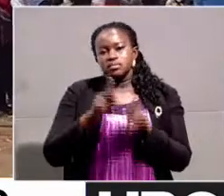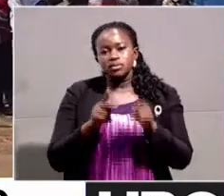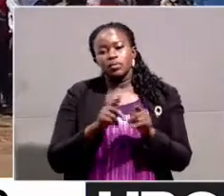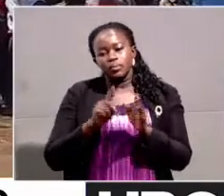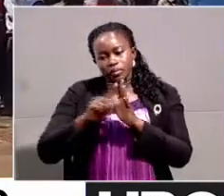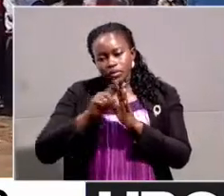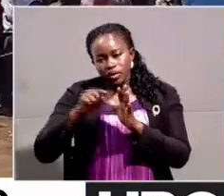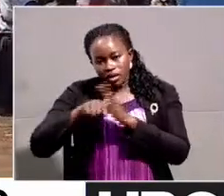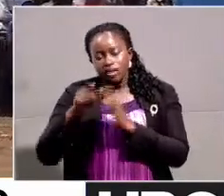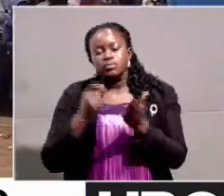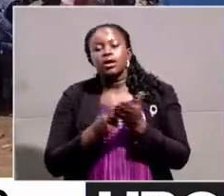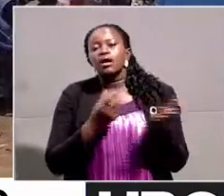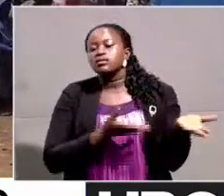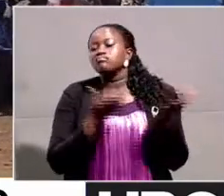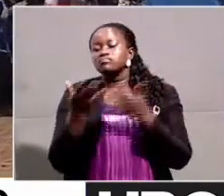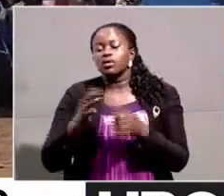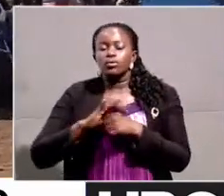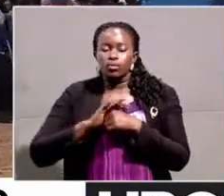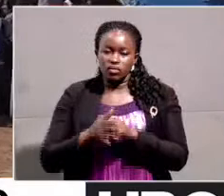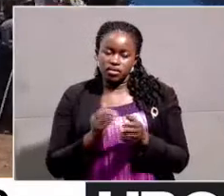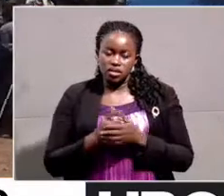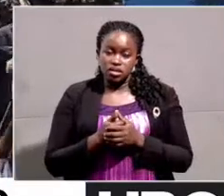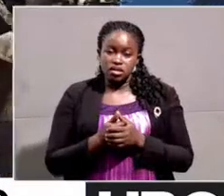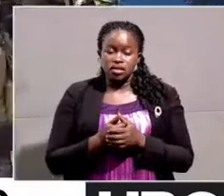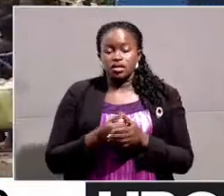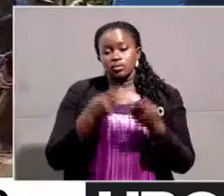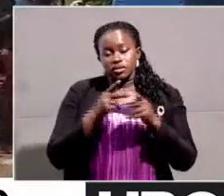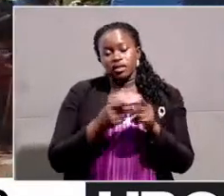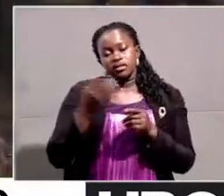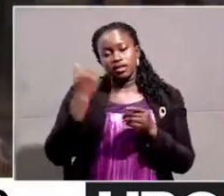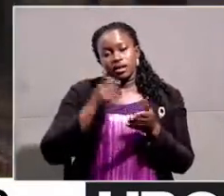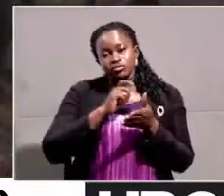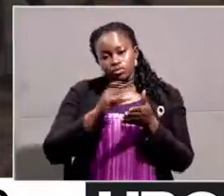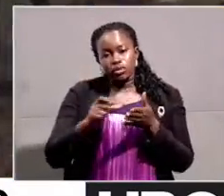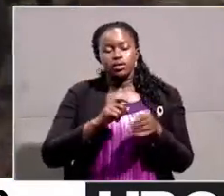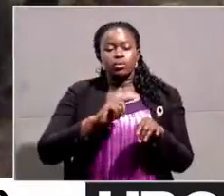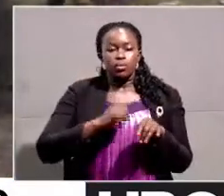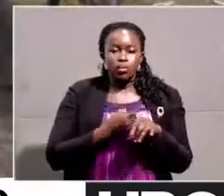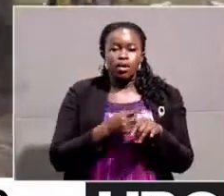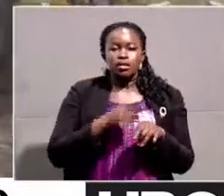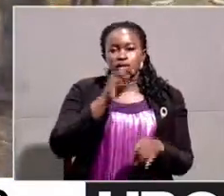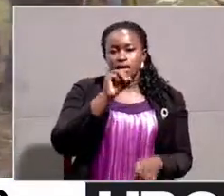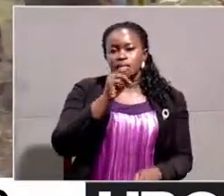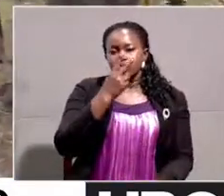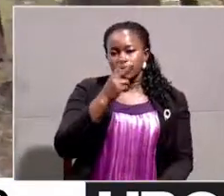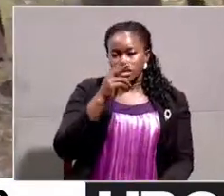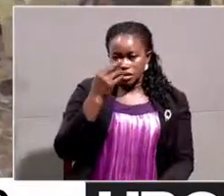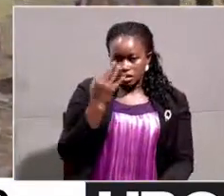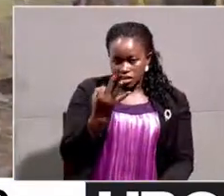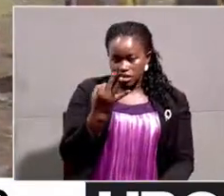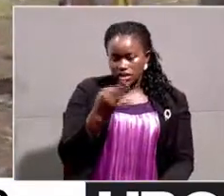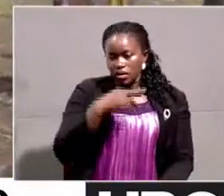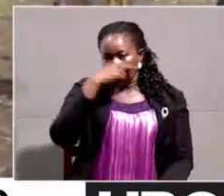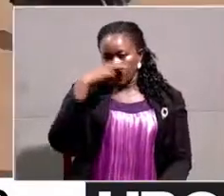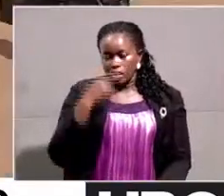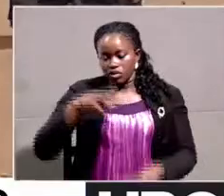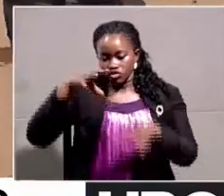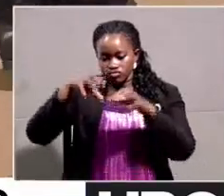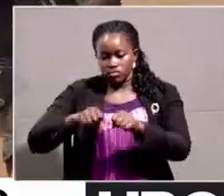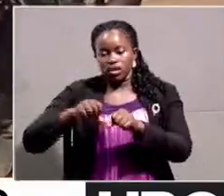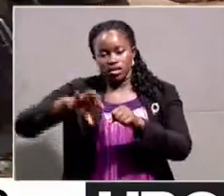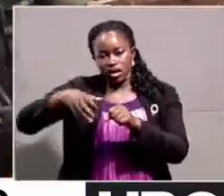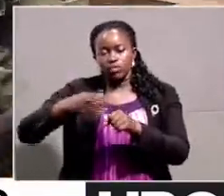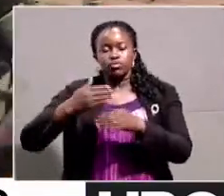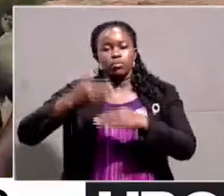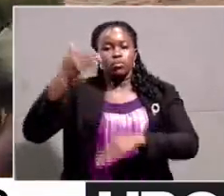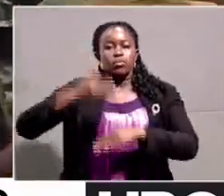refugee crisis started on Monday last week when M23 rebels fighting DR Congo government took over Bunagana town,